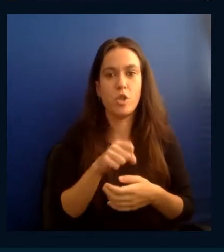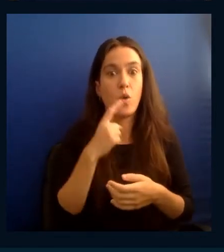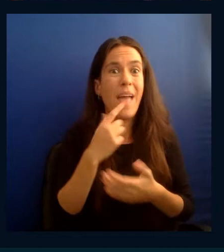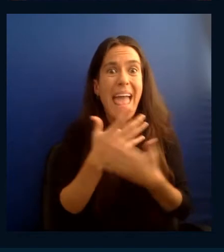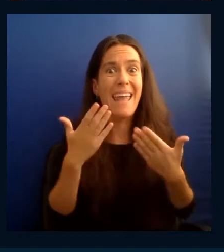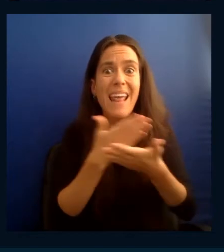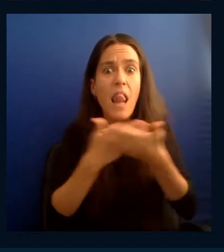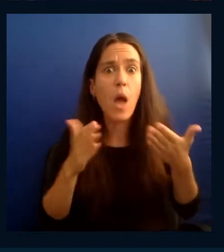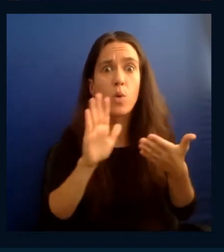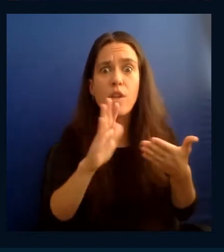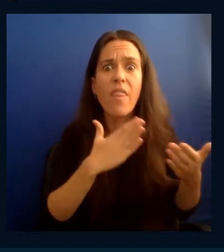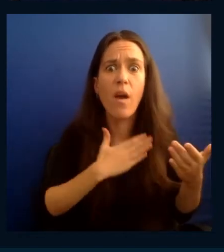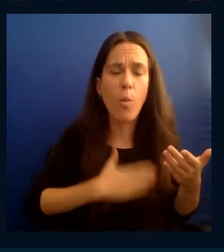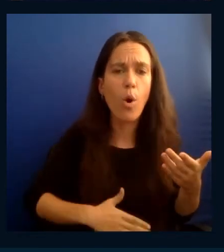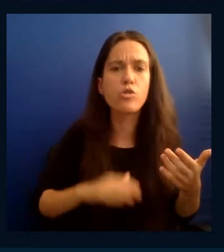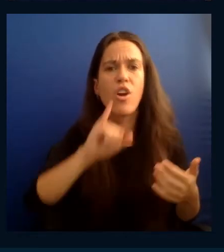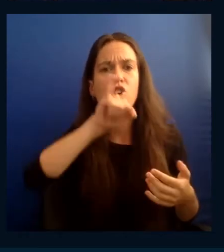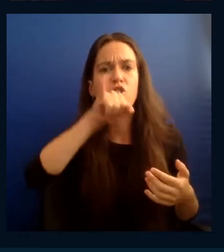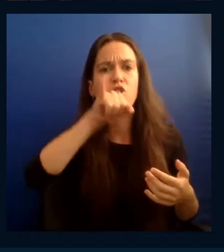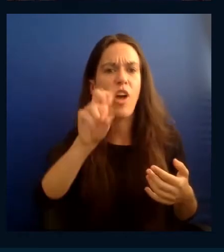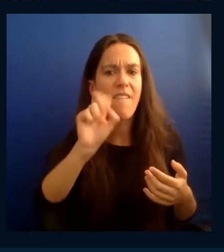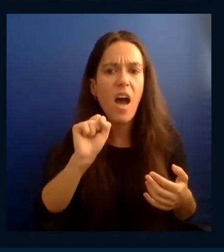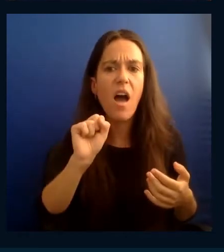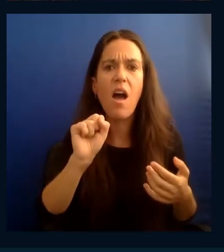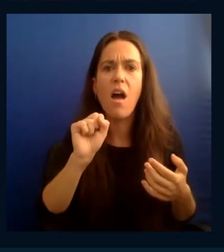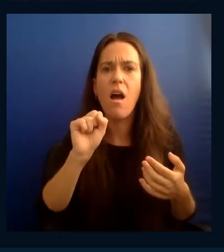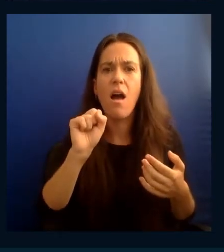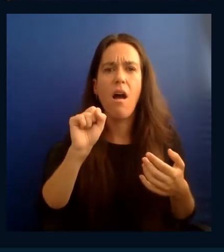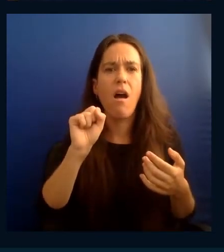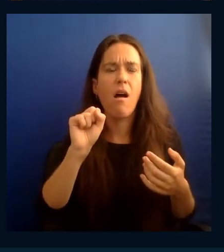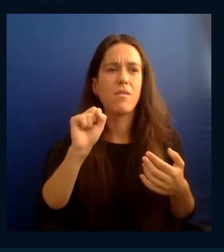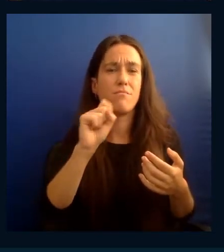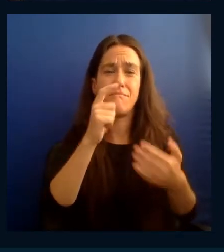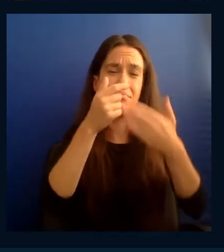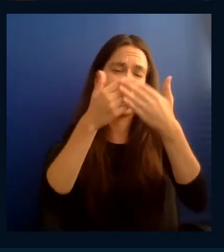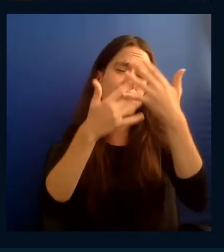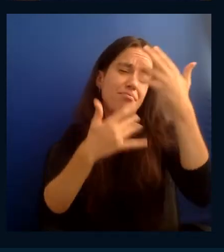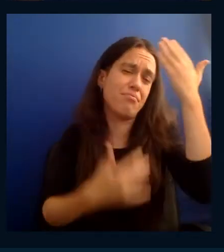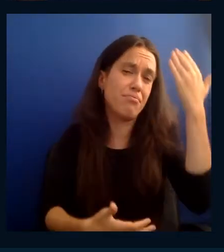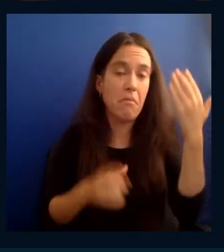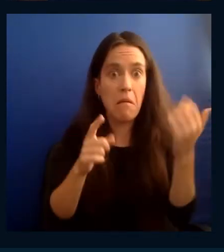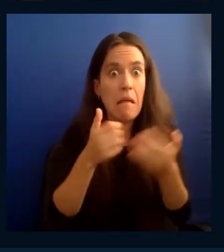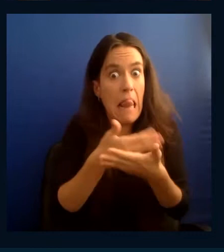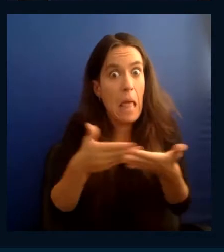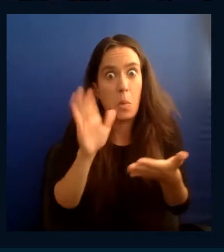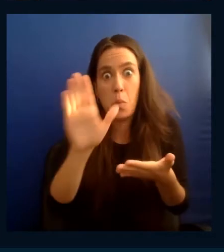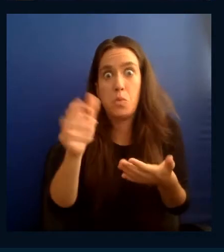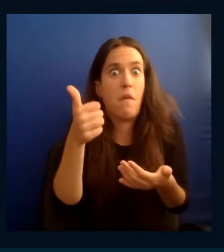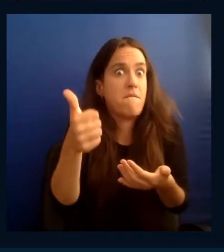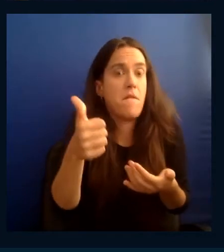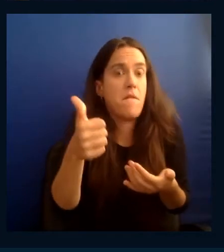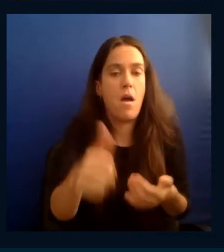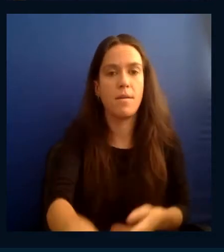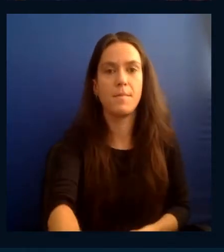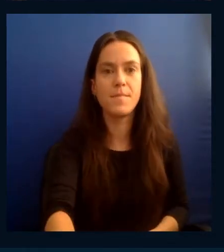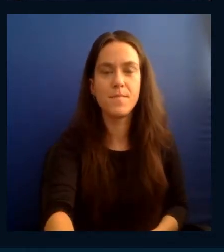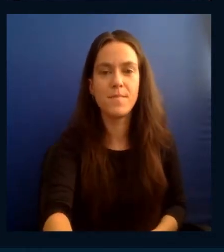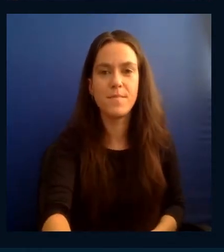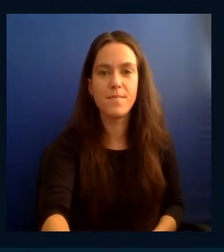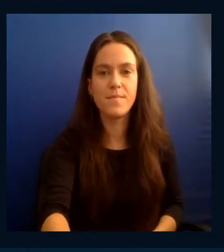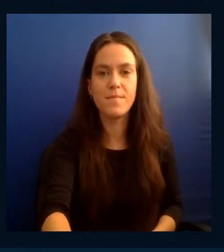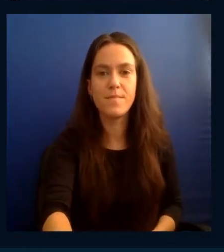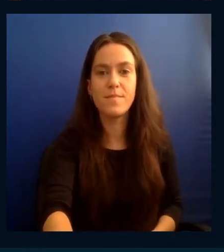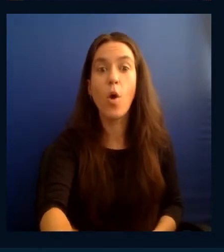they want with them: Java, C#, Go, the list goes on. Bring that language with you. And Azure DevOps is really made up of